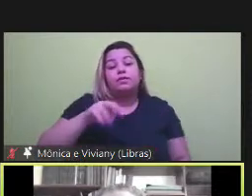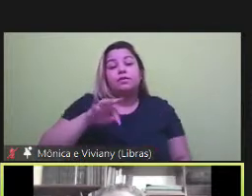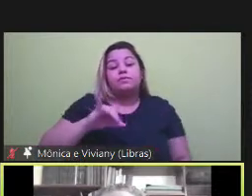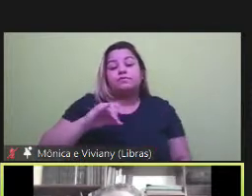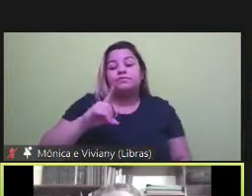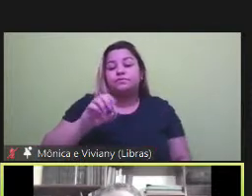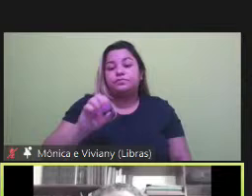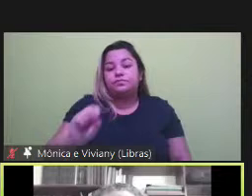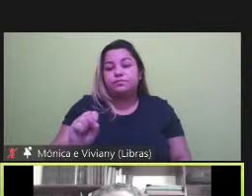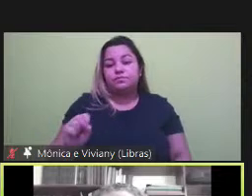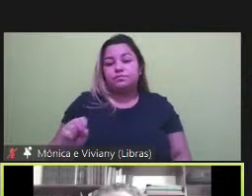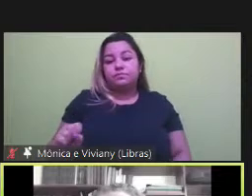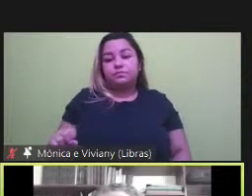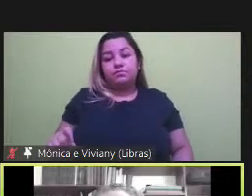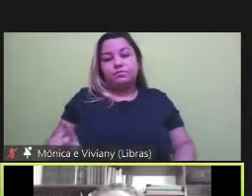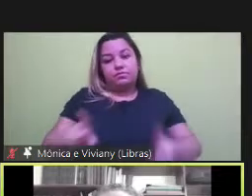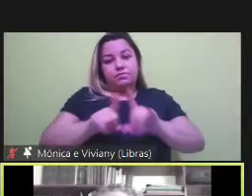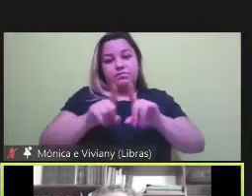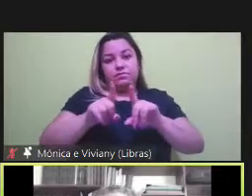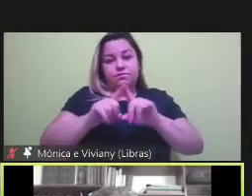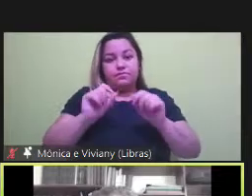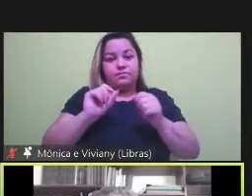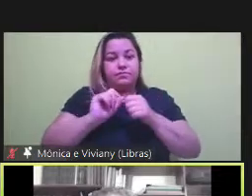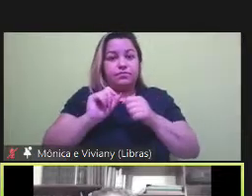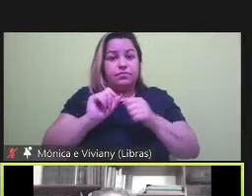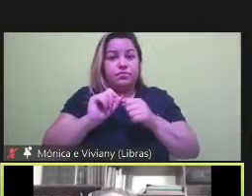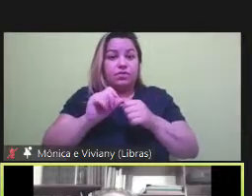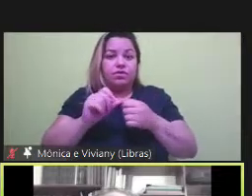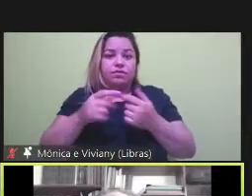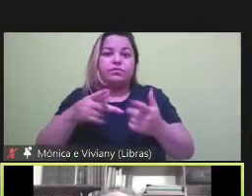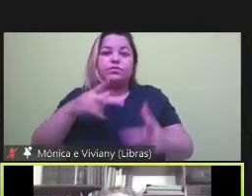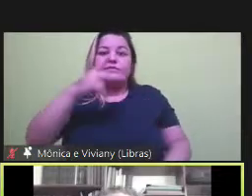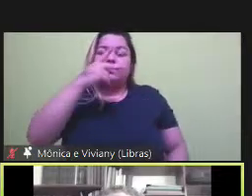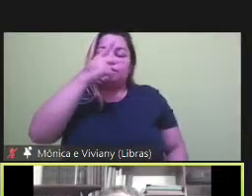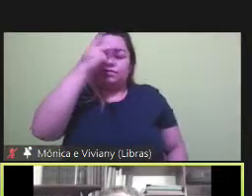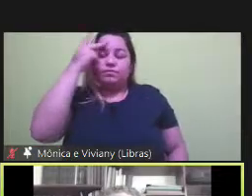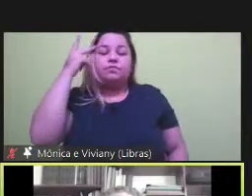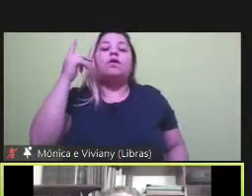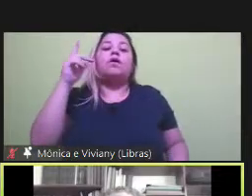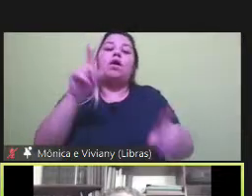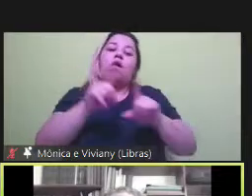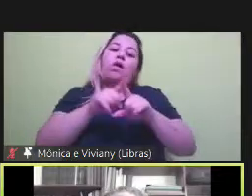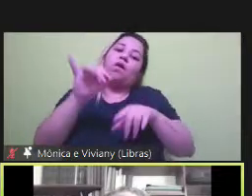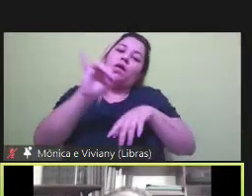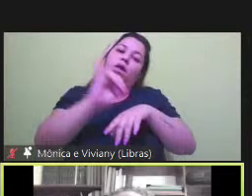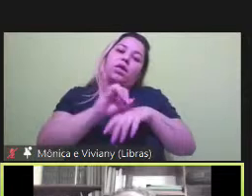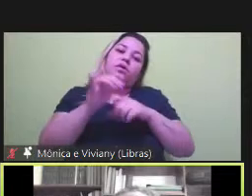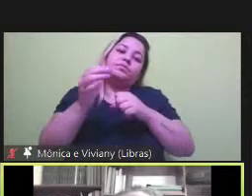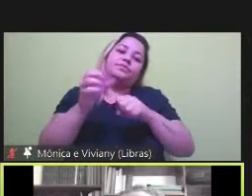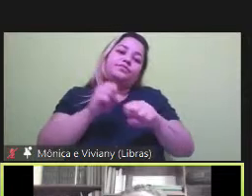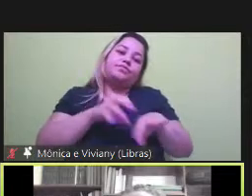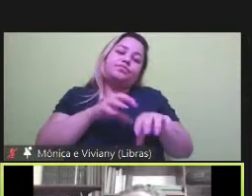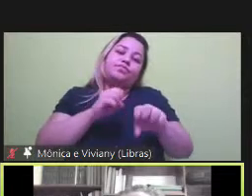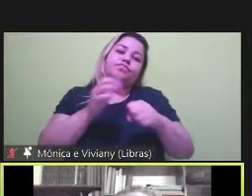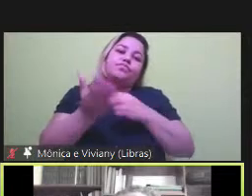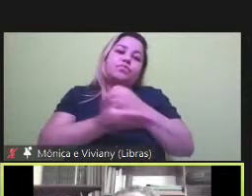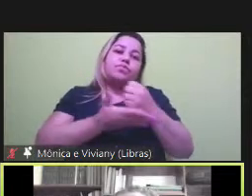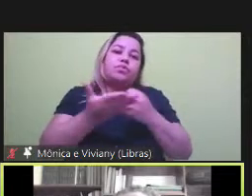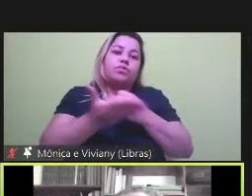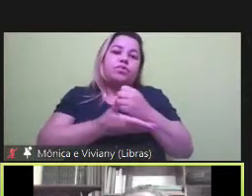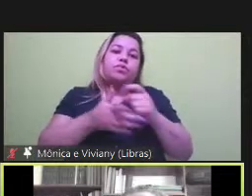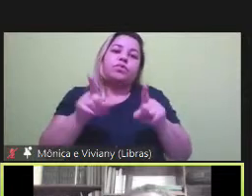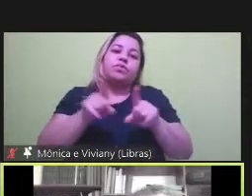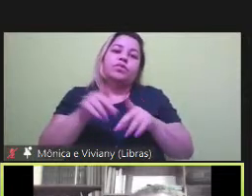for all these people. So every year, the school would establish the needs and would define, in